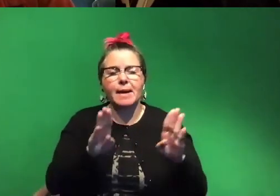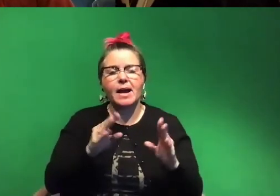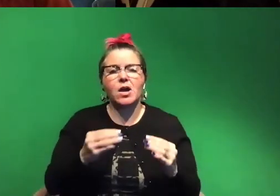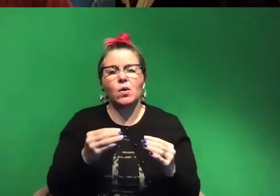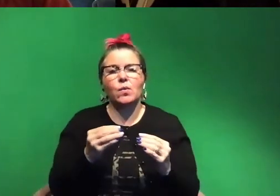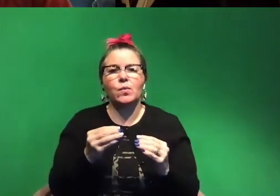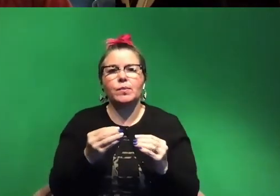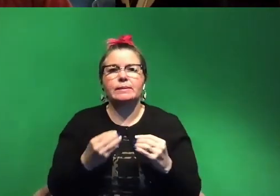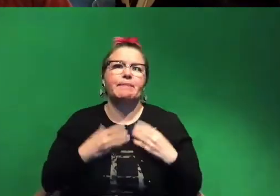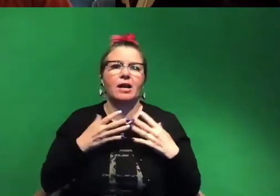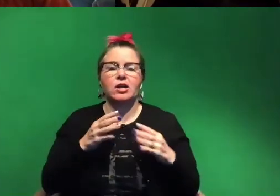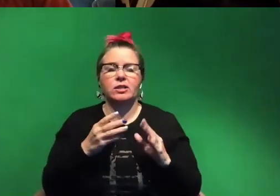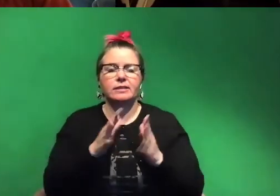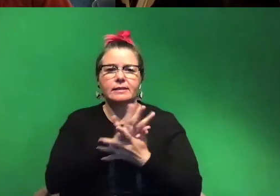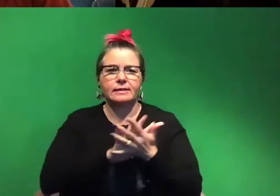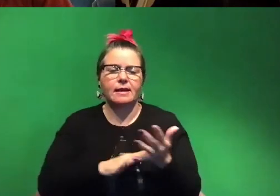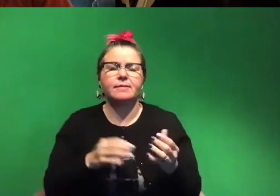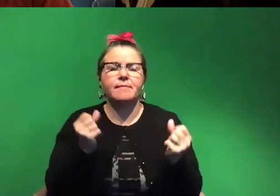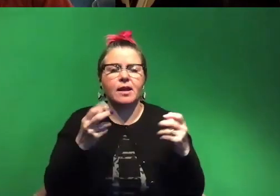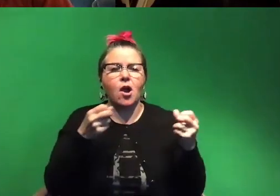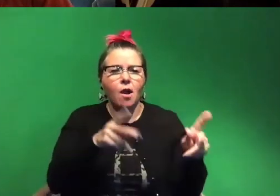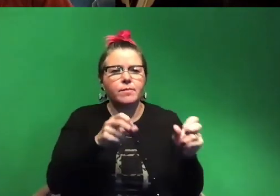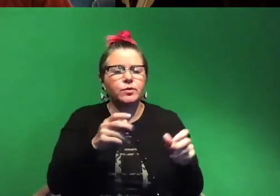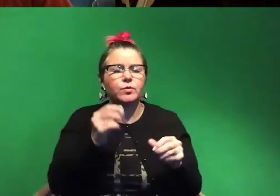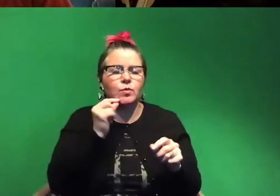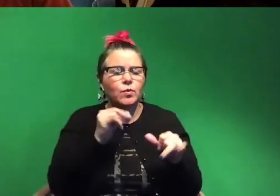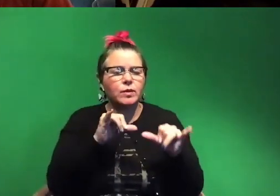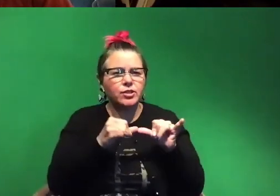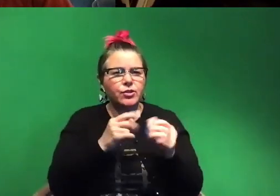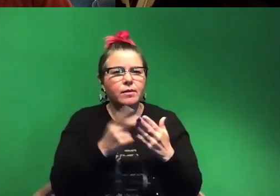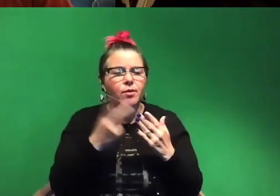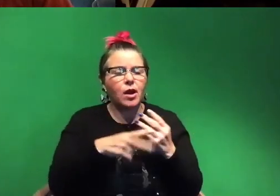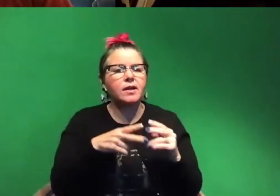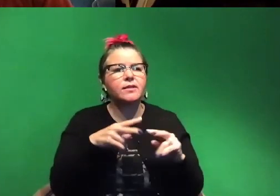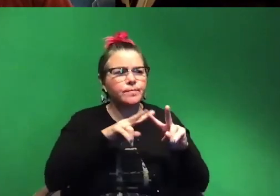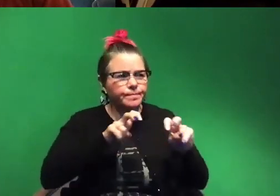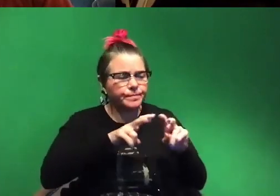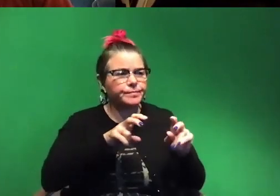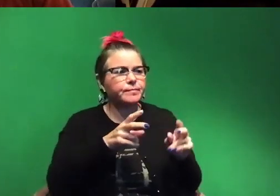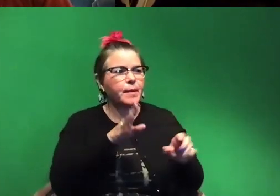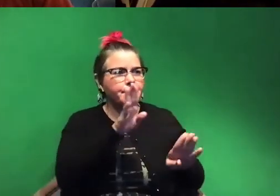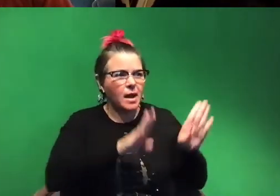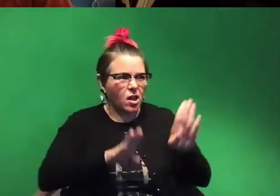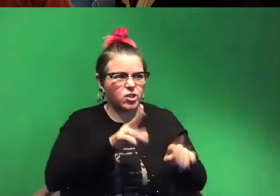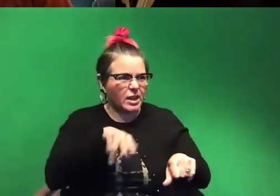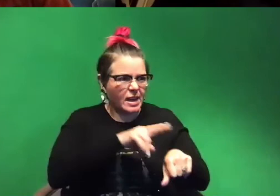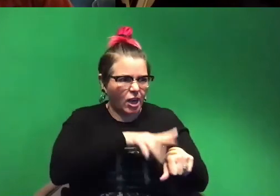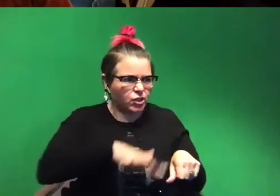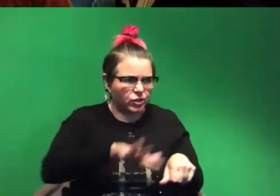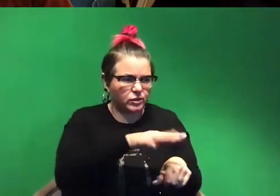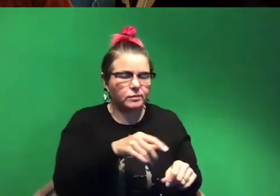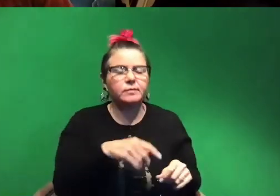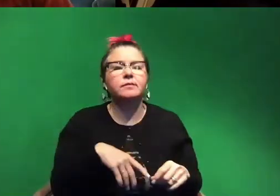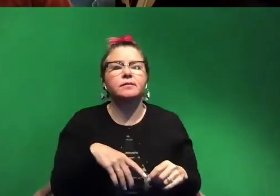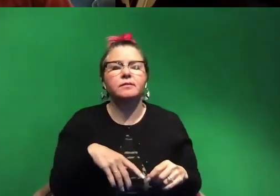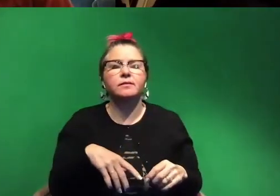I think there's so many opportunities for cool engineering products if we just looked at biology. So I think one of the biggest takeaways I